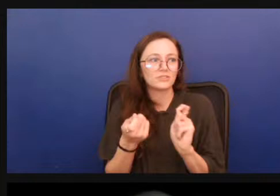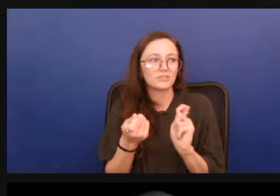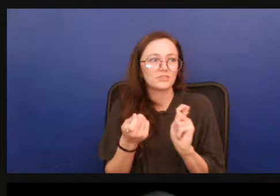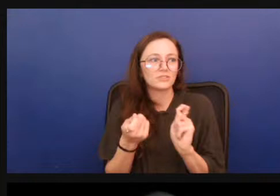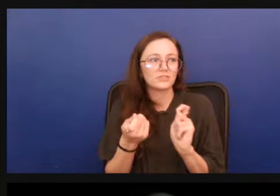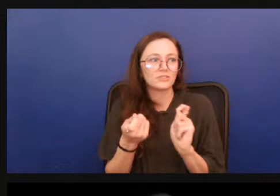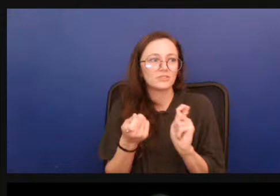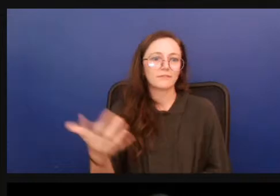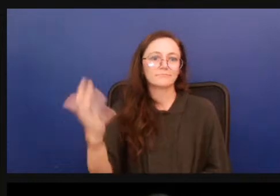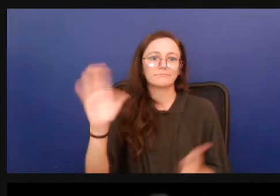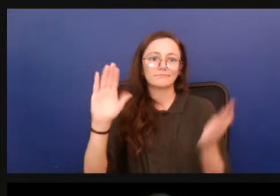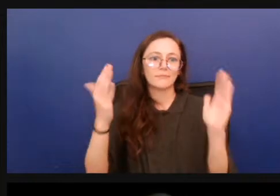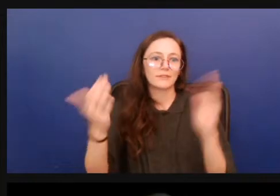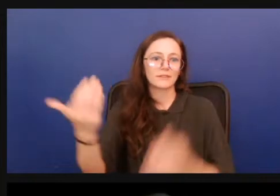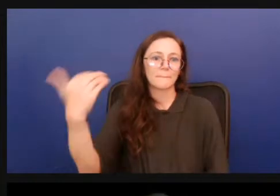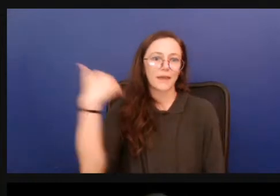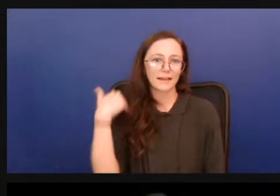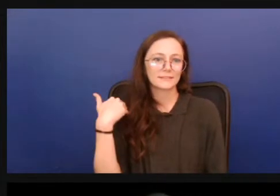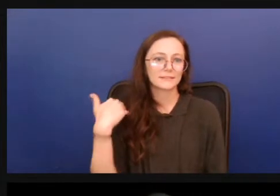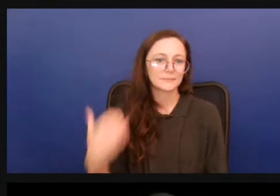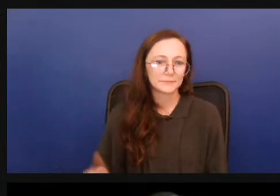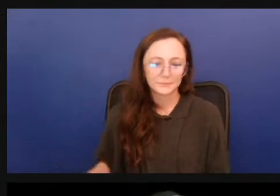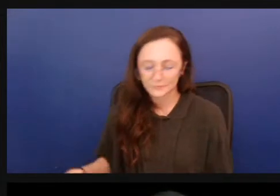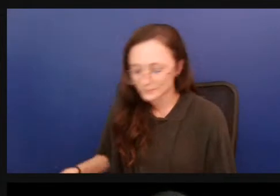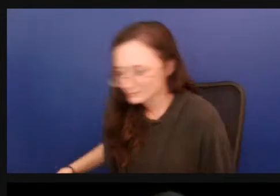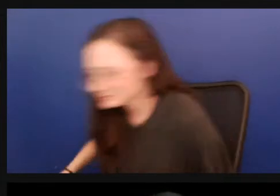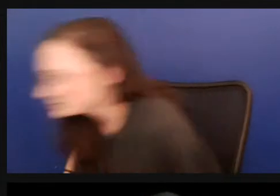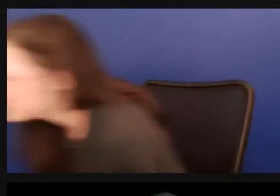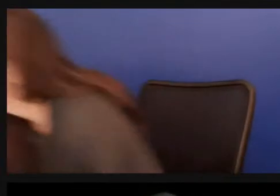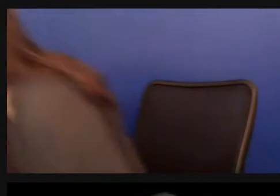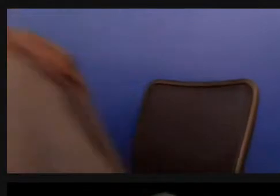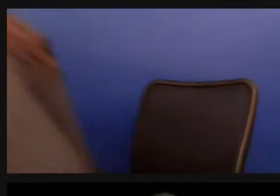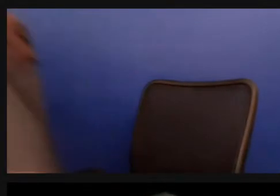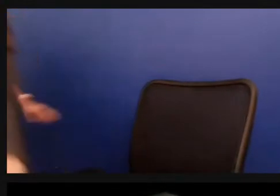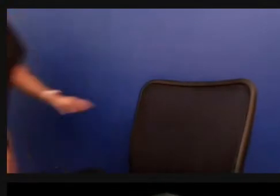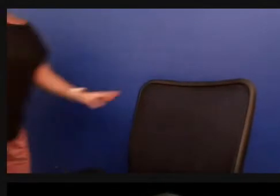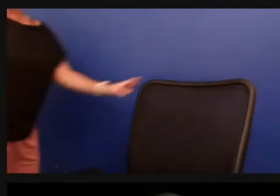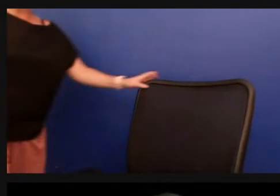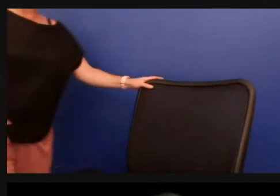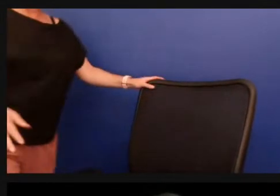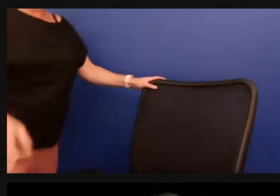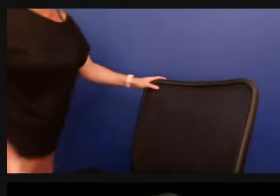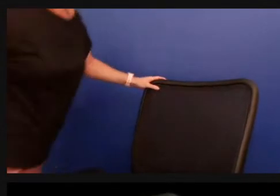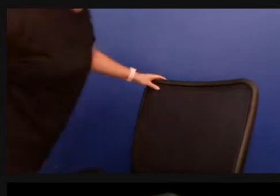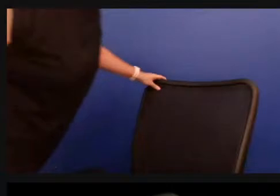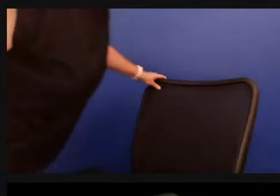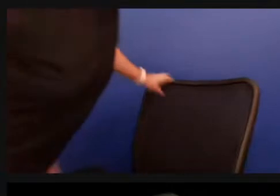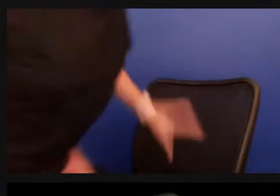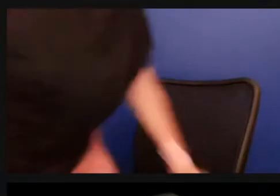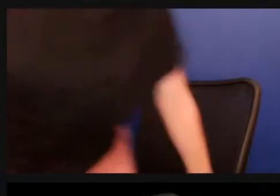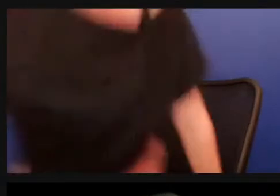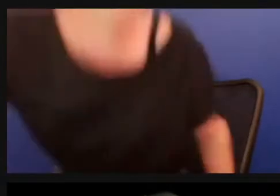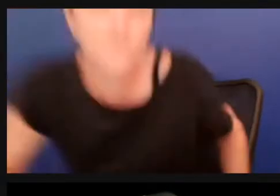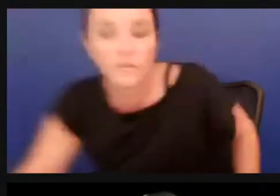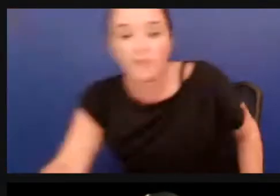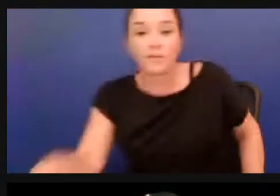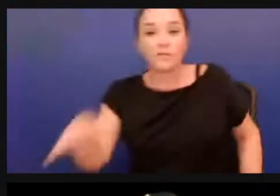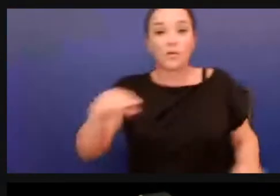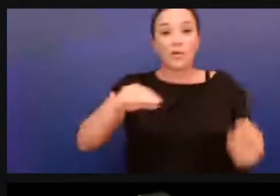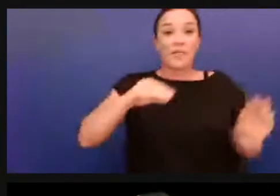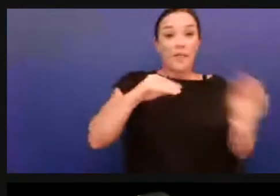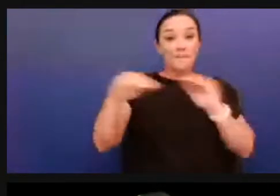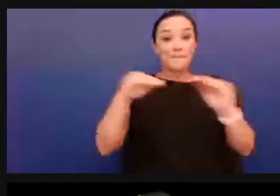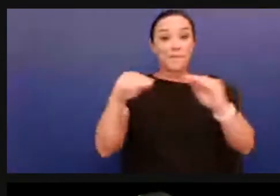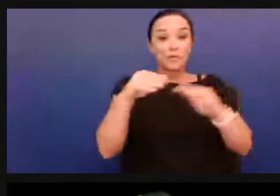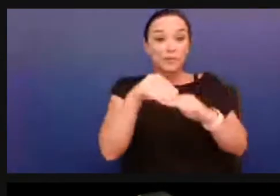this signal is showing us. We'll show you some effects here when we come to our 2-year GPS signals, and we'll do that in a minute. But